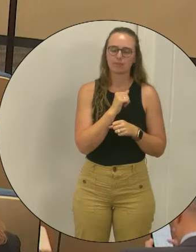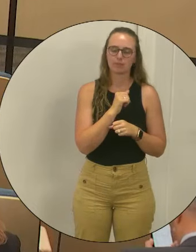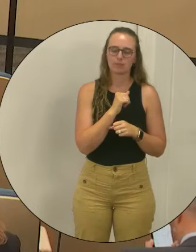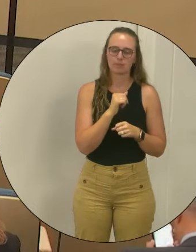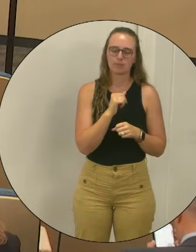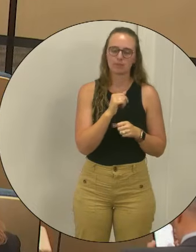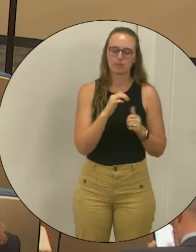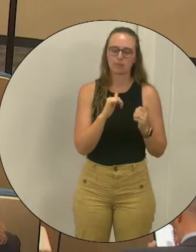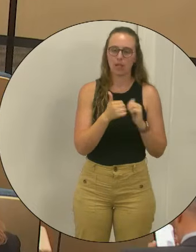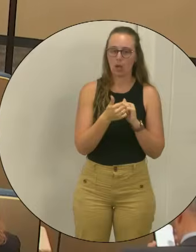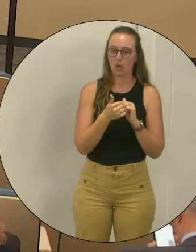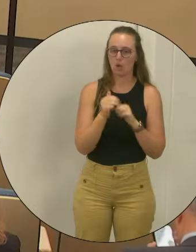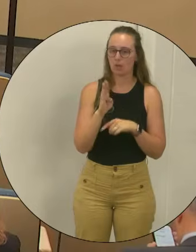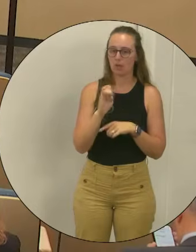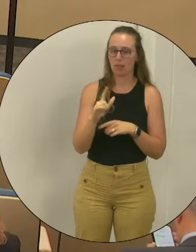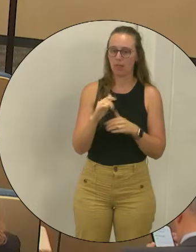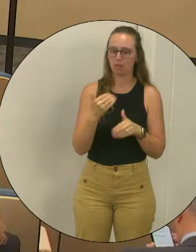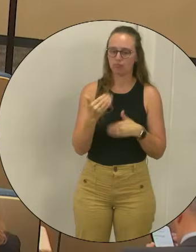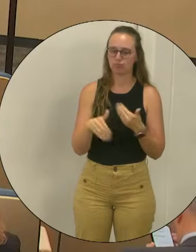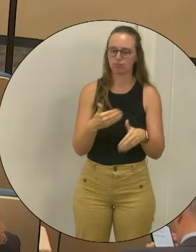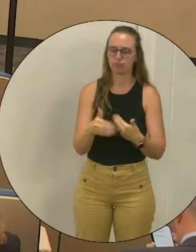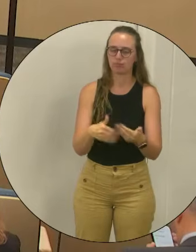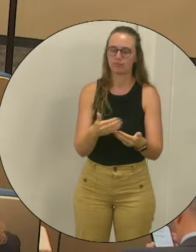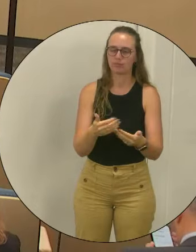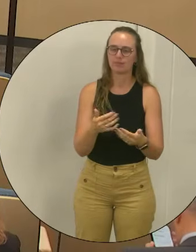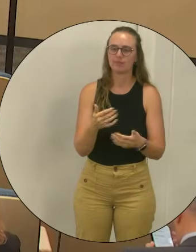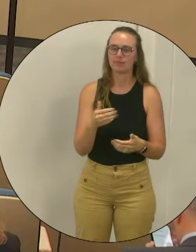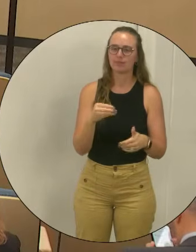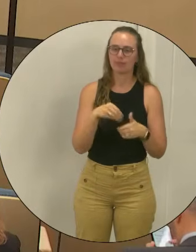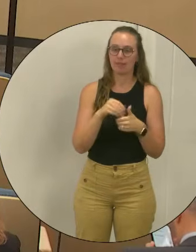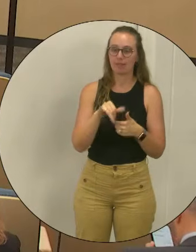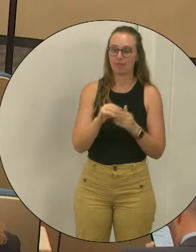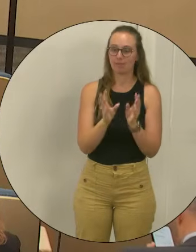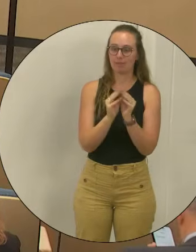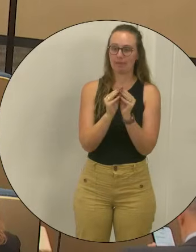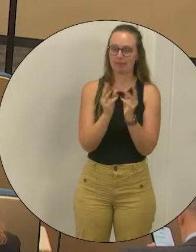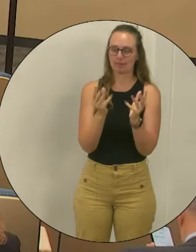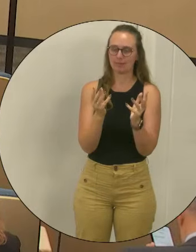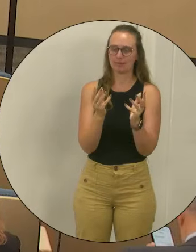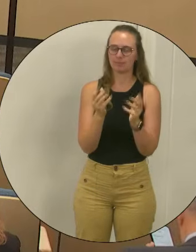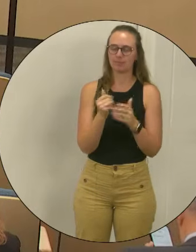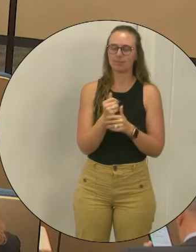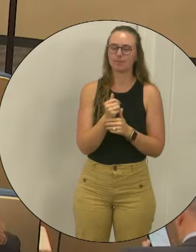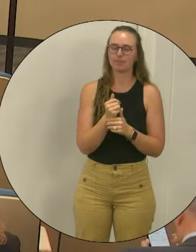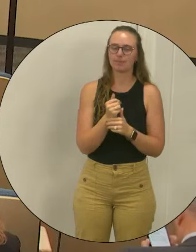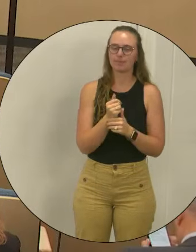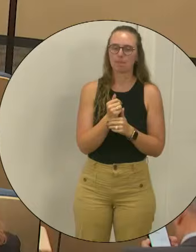a law. In those, in those committees,